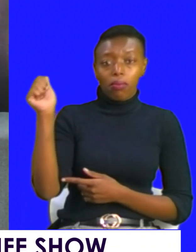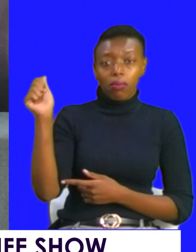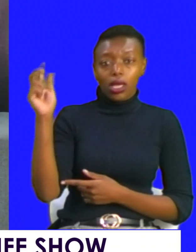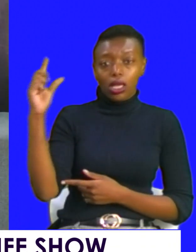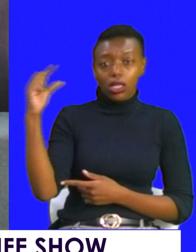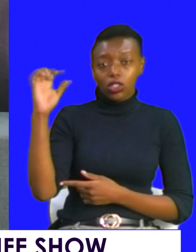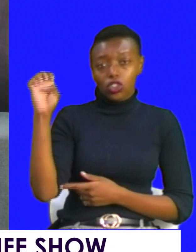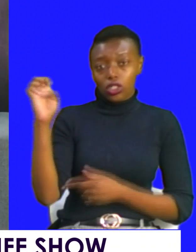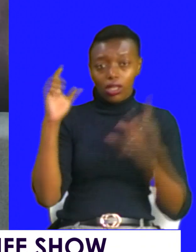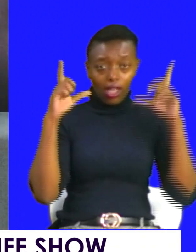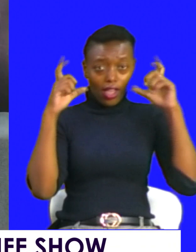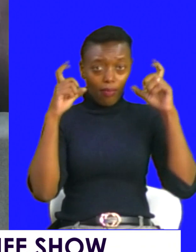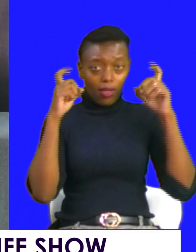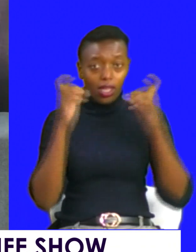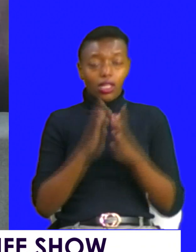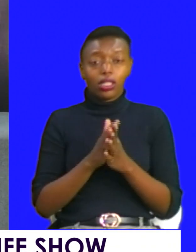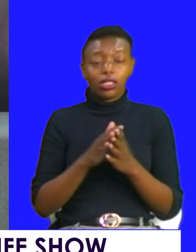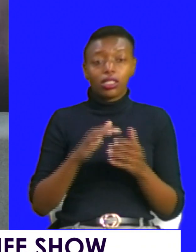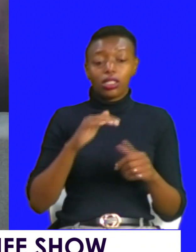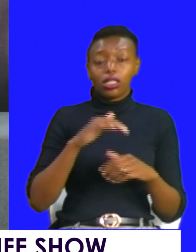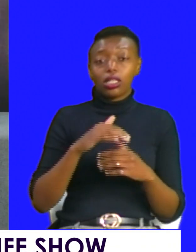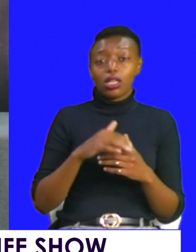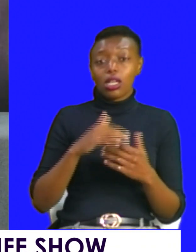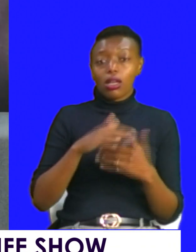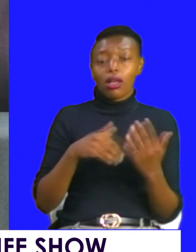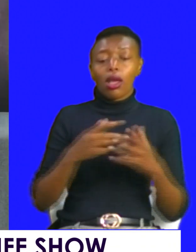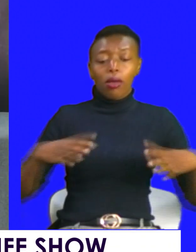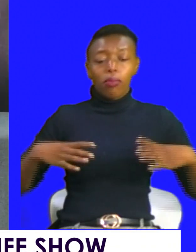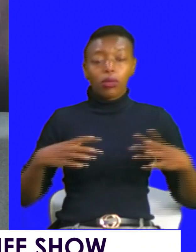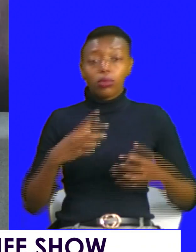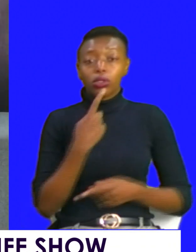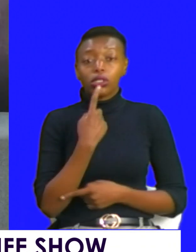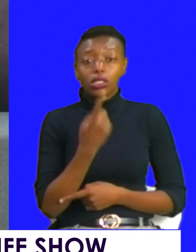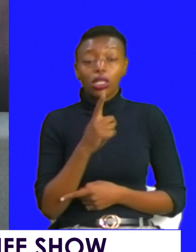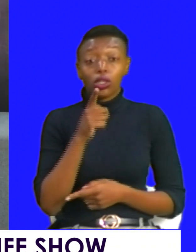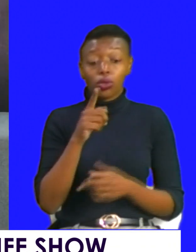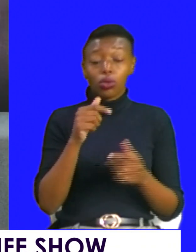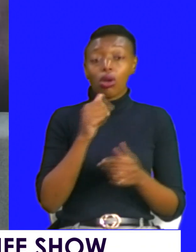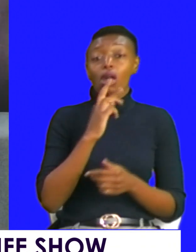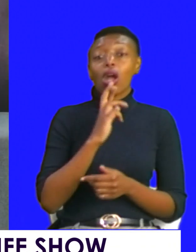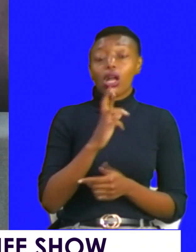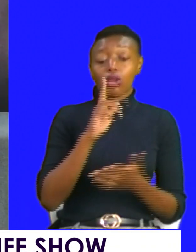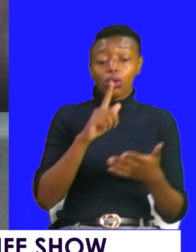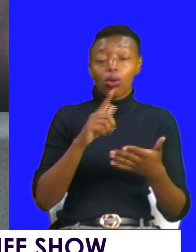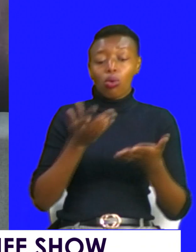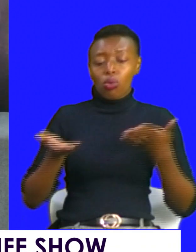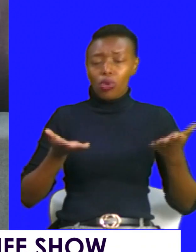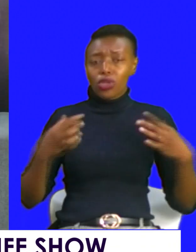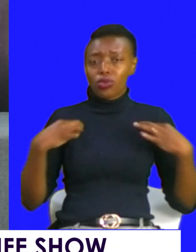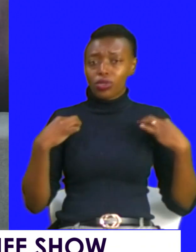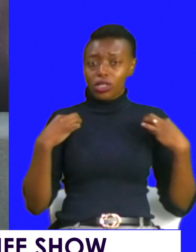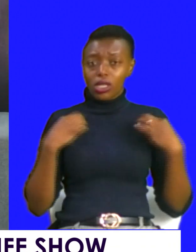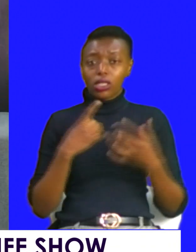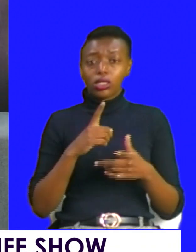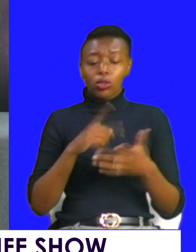People address you the way you dress, the way they see you, okay? Right. Now, to